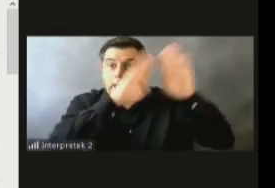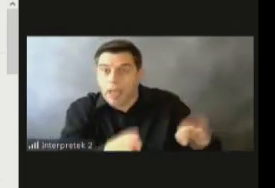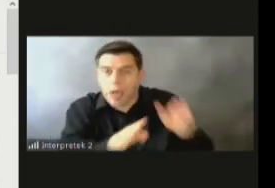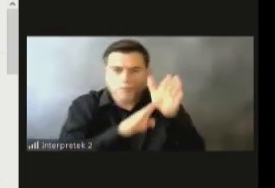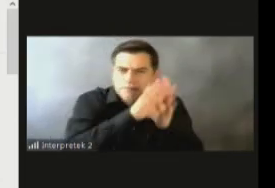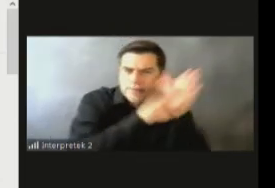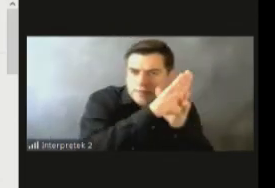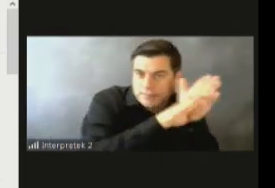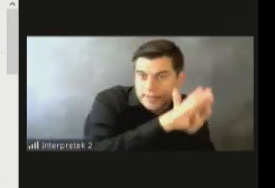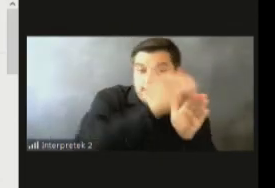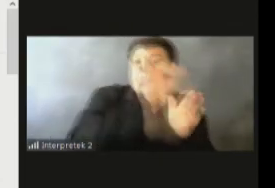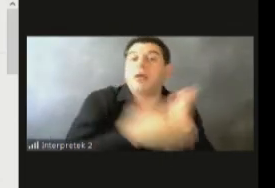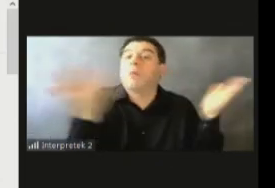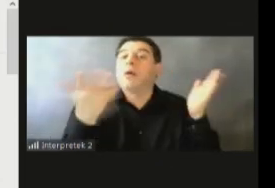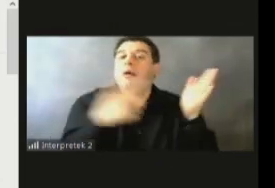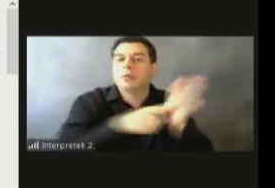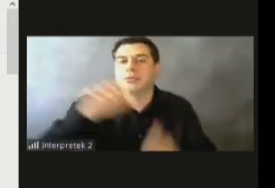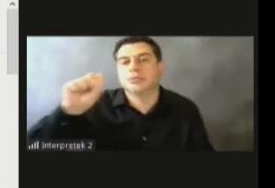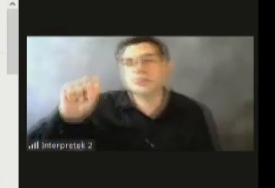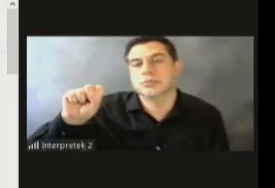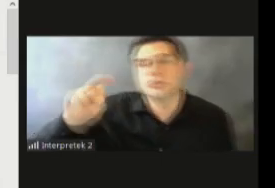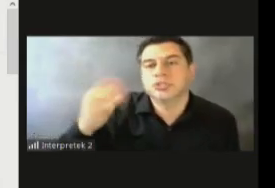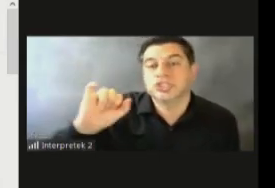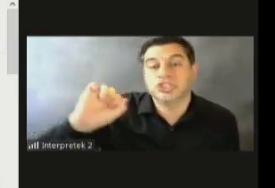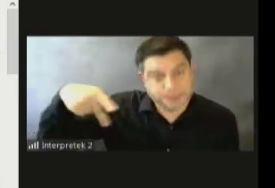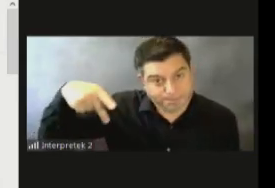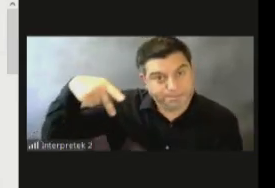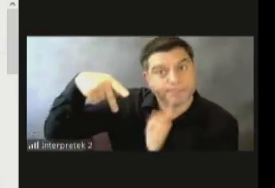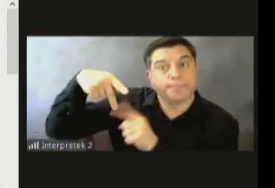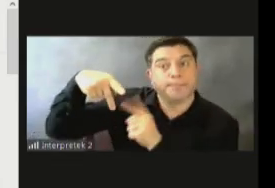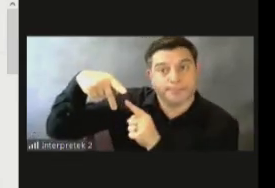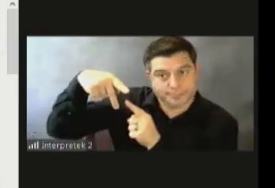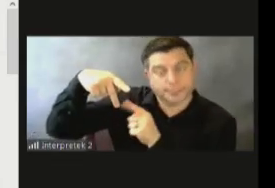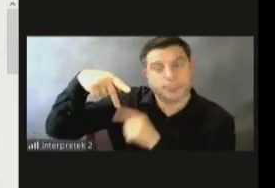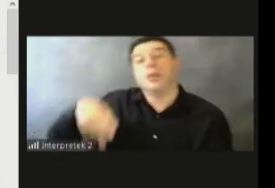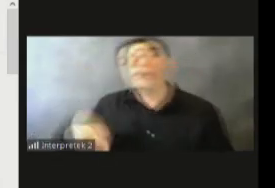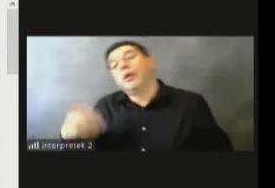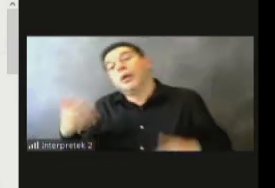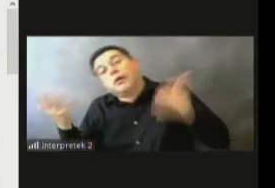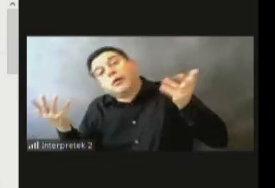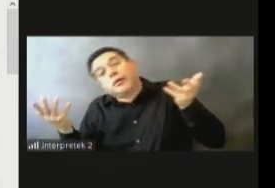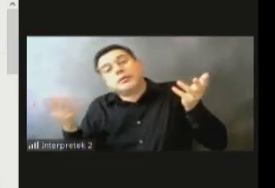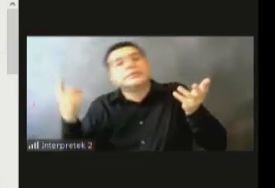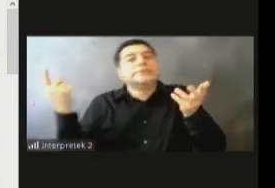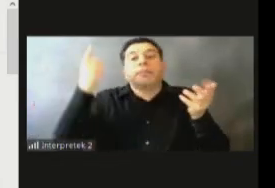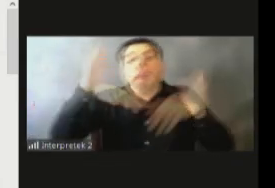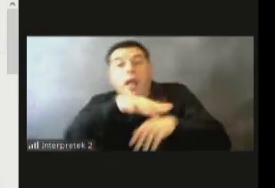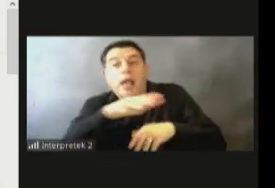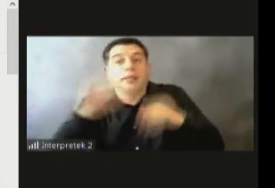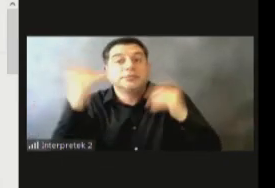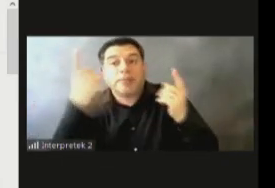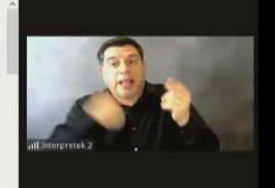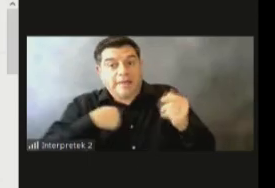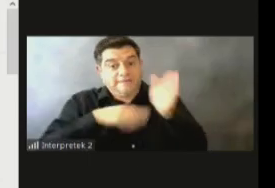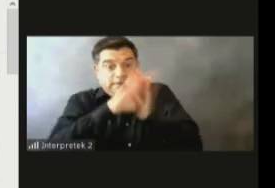process needs clarity. It needs to be easy for developers to come in and say, I'm an affordable developer, or I'm a market rate developer, but I would like